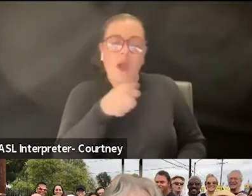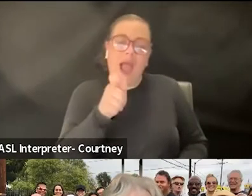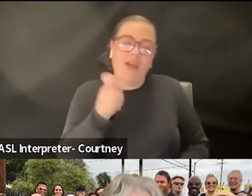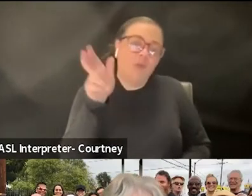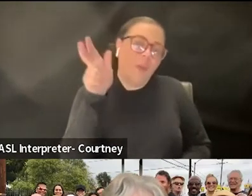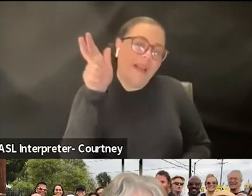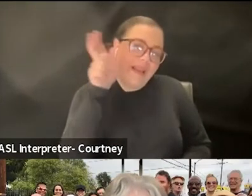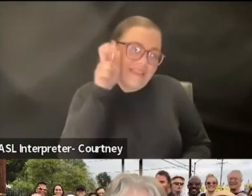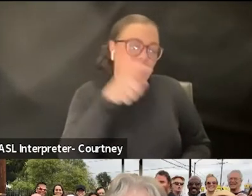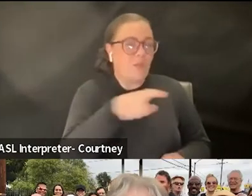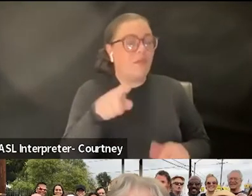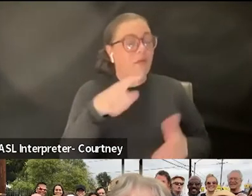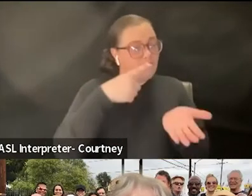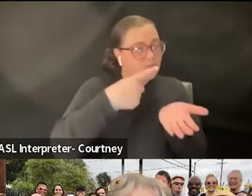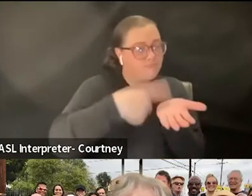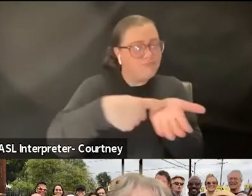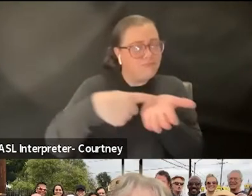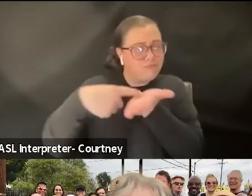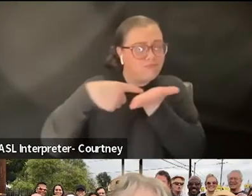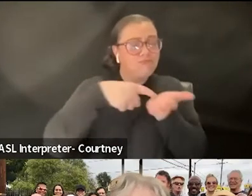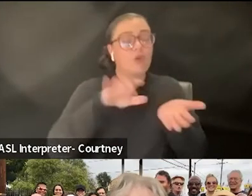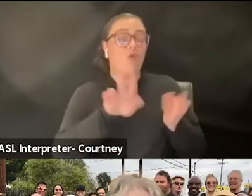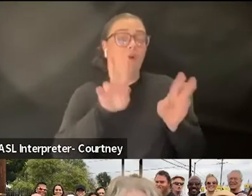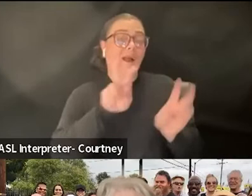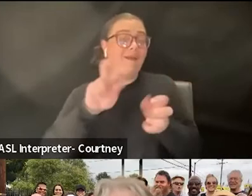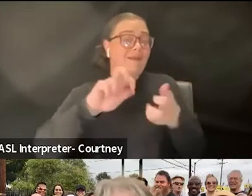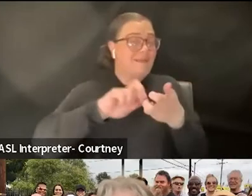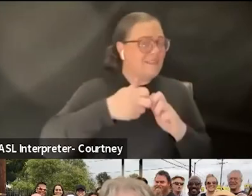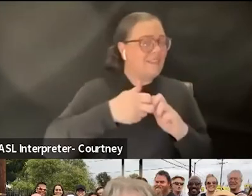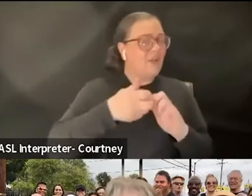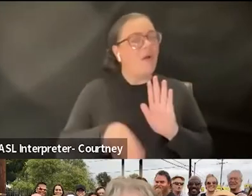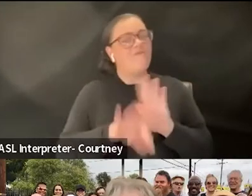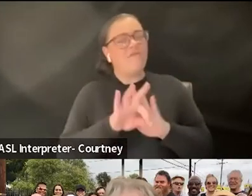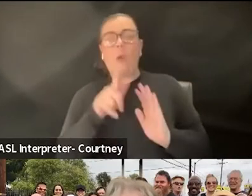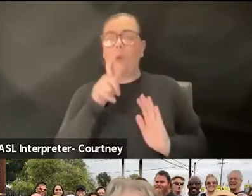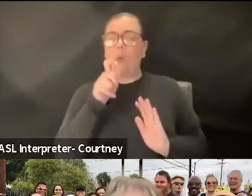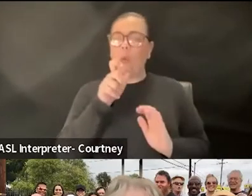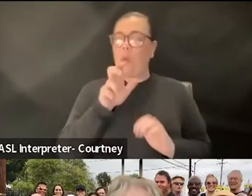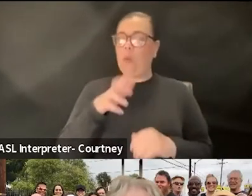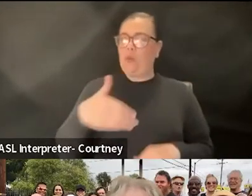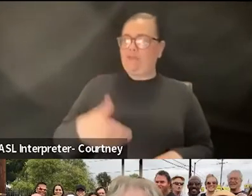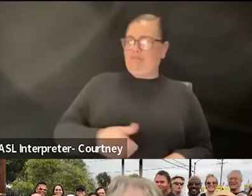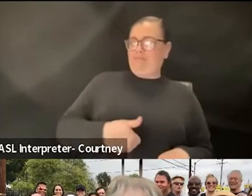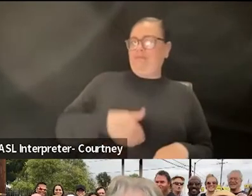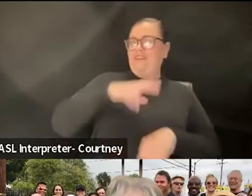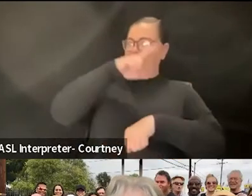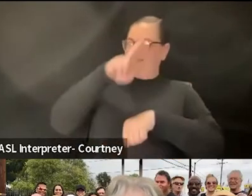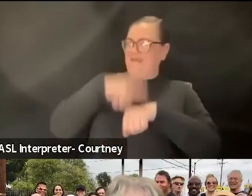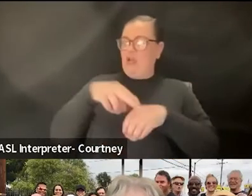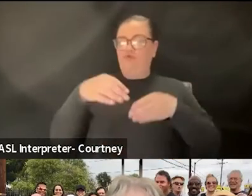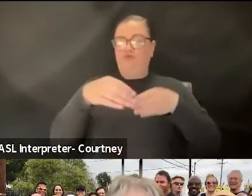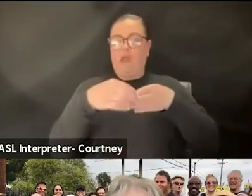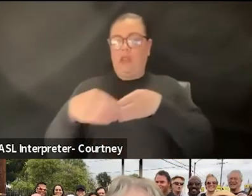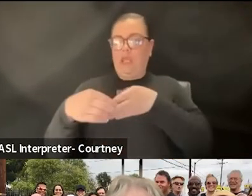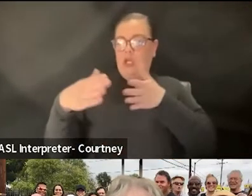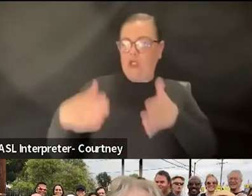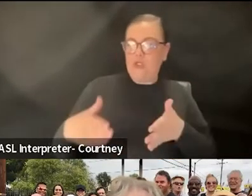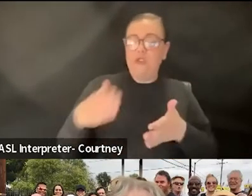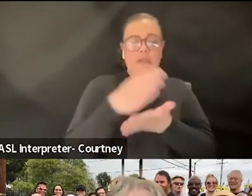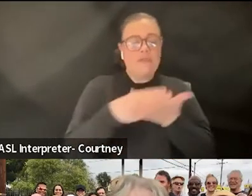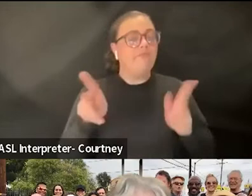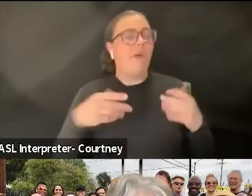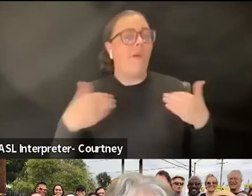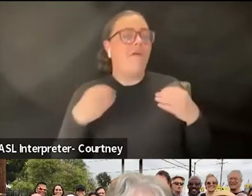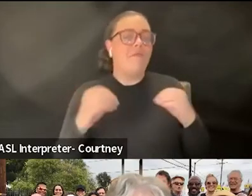and discuss your issues. Find the natural leaders of the group. There will be people who will have more influence. So you start